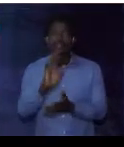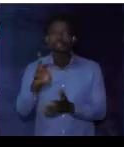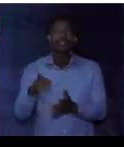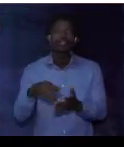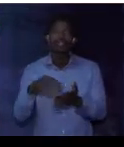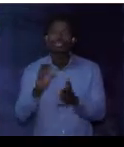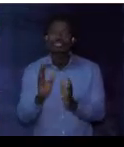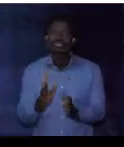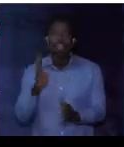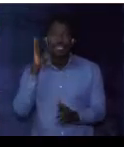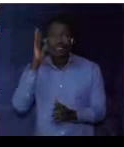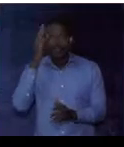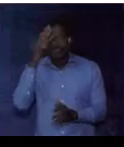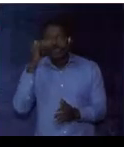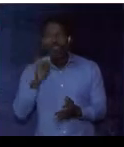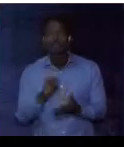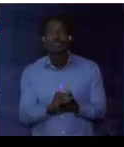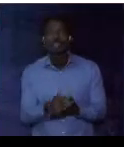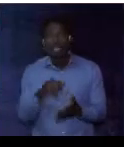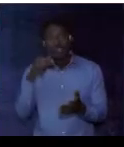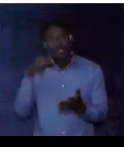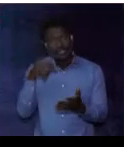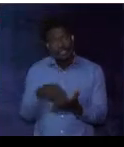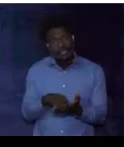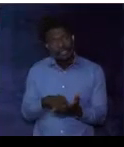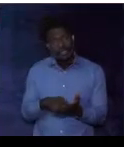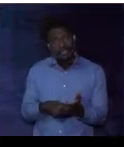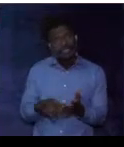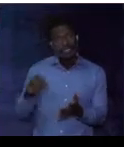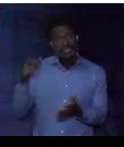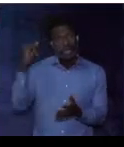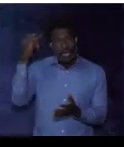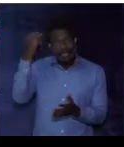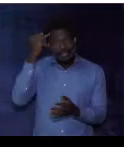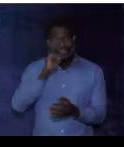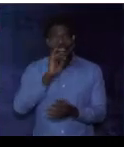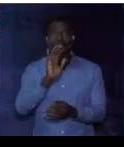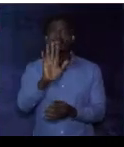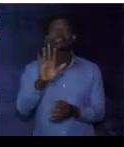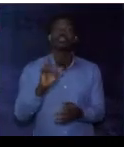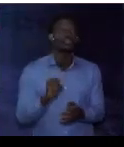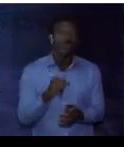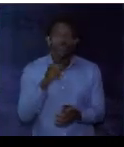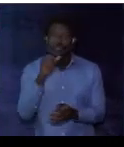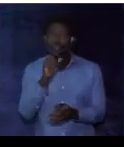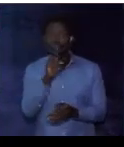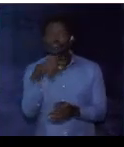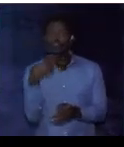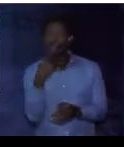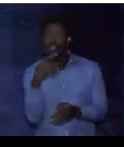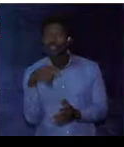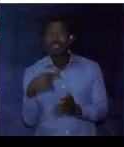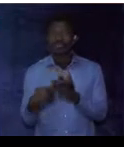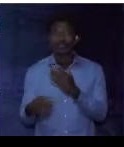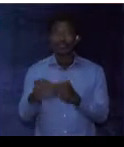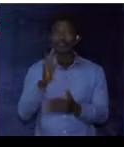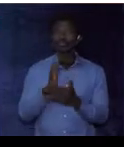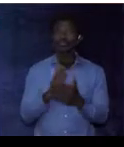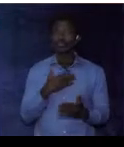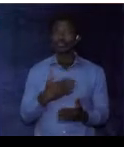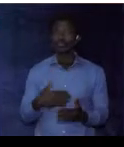so that your reader will know that this idea is originally yours. Not you saying